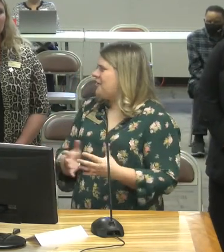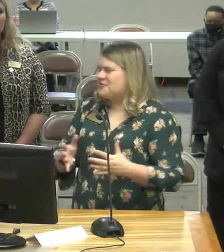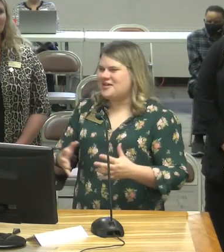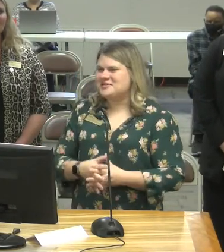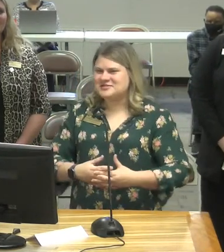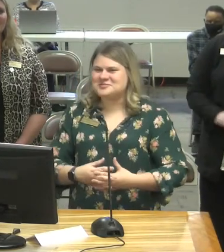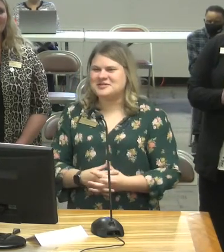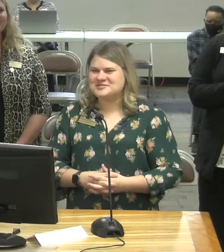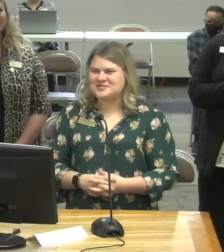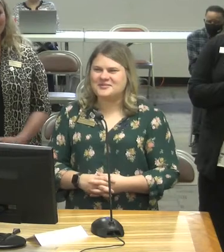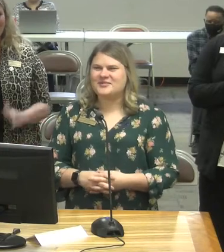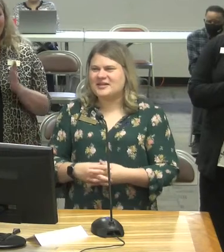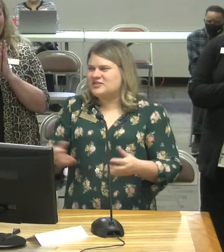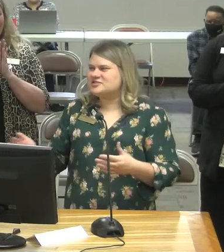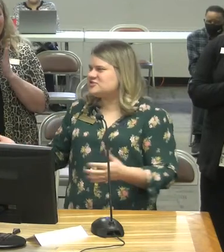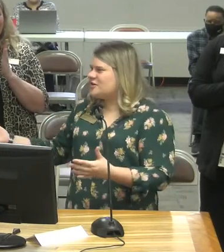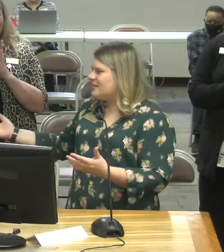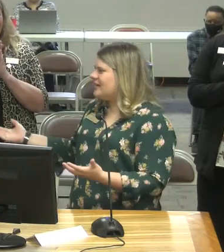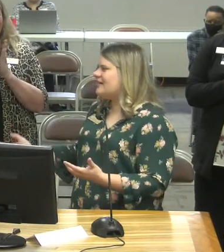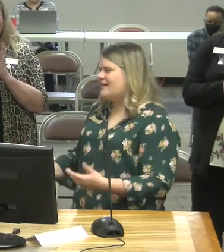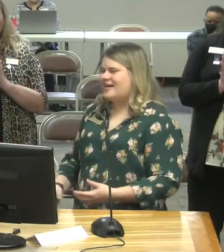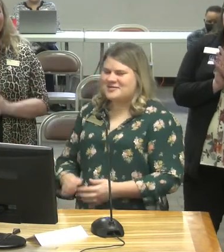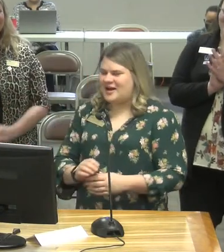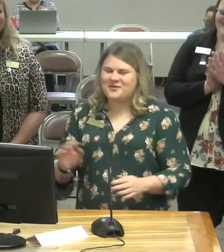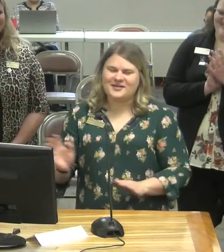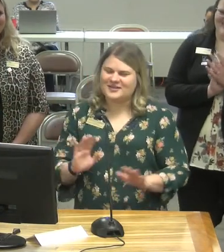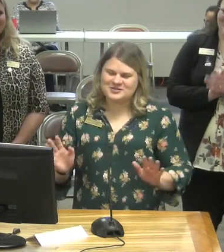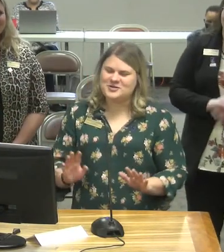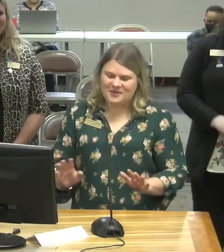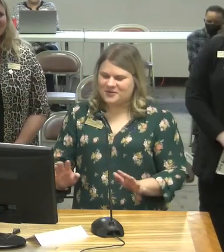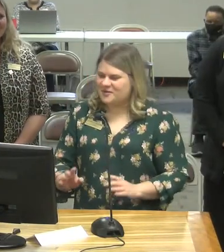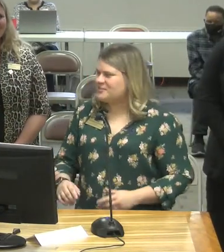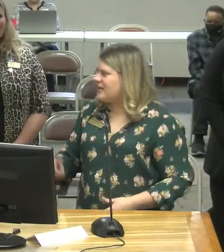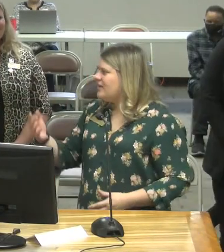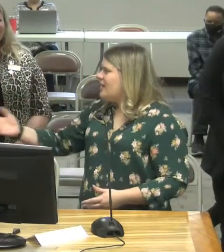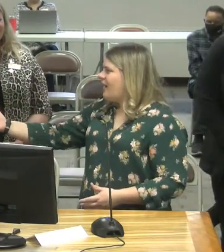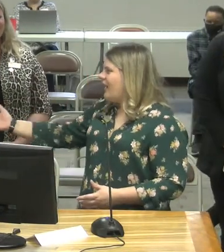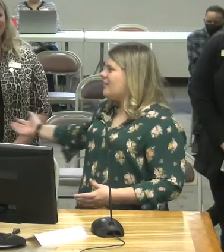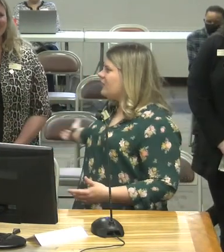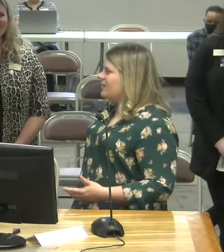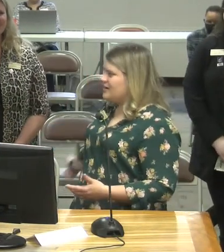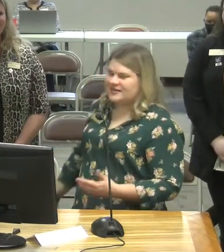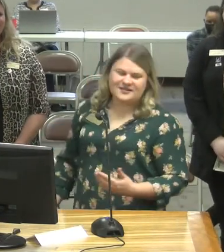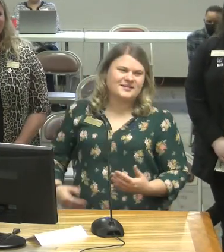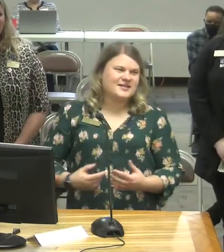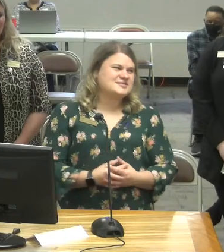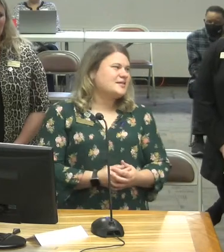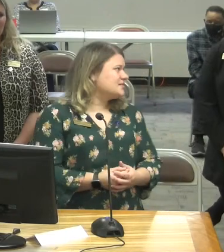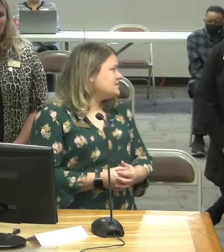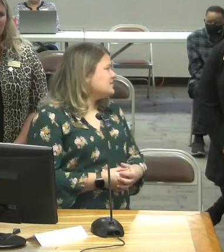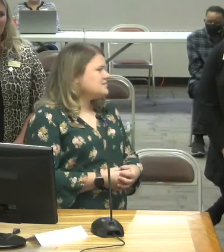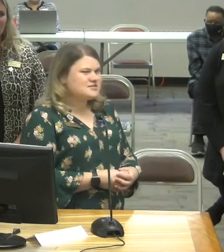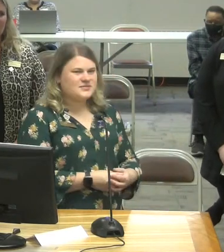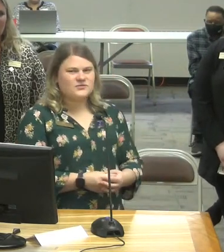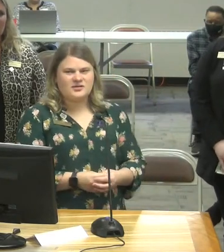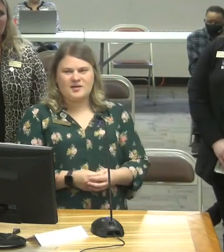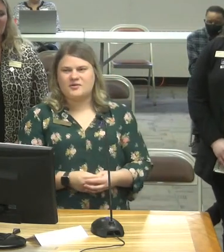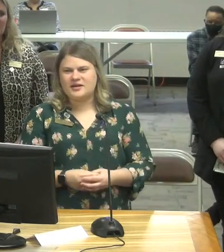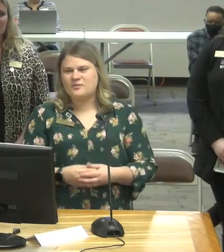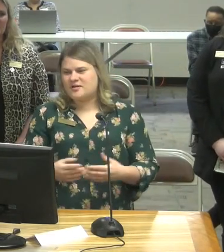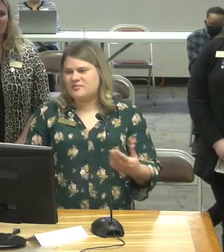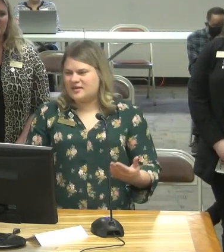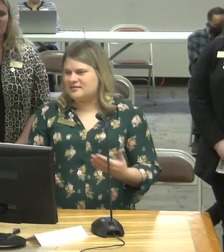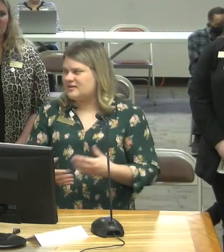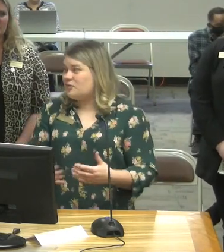inducted in their Hall of Fame next week so like there's just so many I don't want to like toot on my own horn but everyone here has like done something